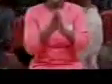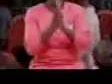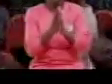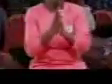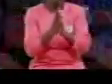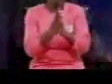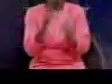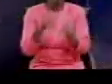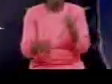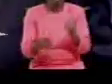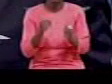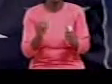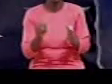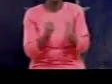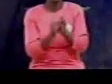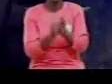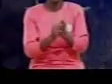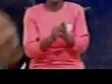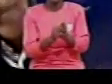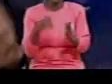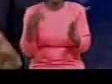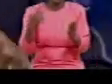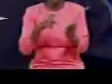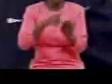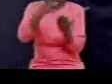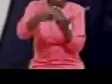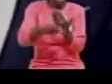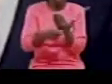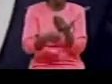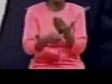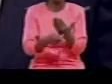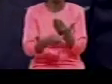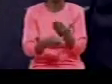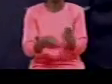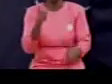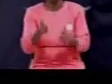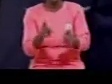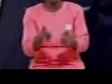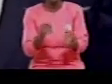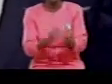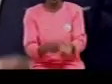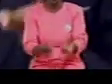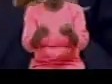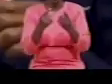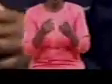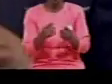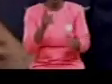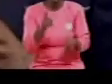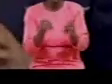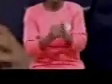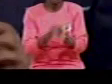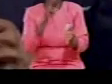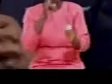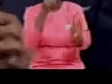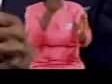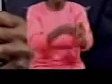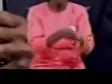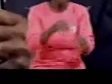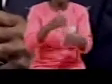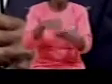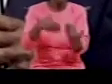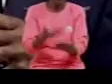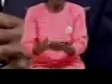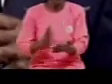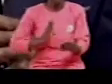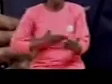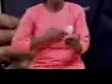for the crusade participants, the people that have been involved with all our crusades. We want to ask the Lord that every one